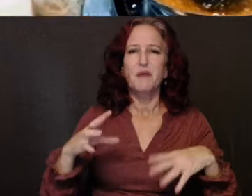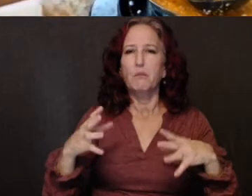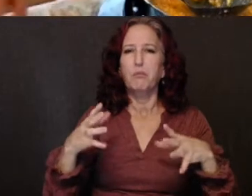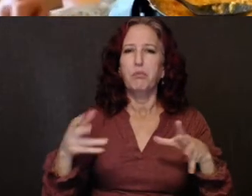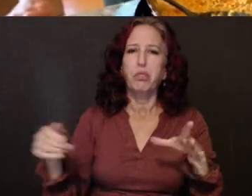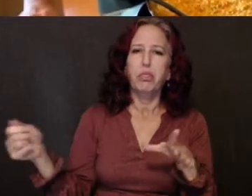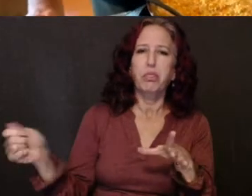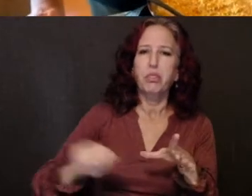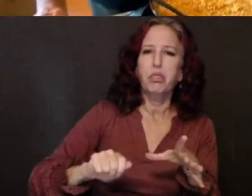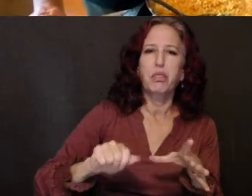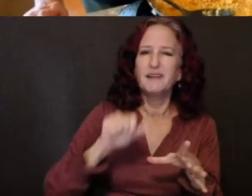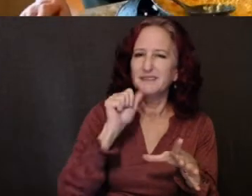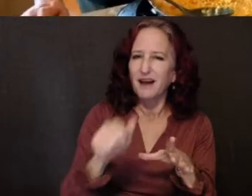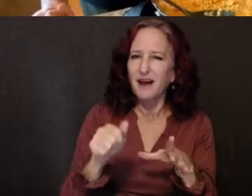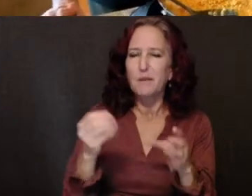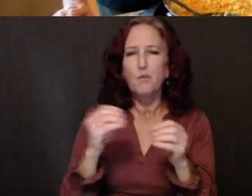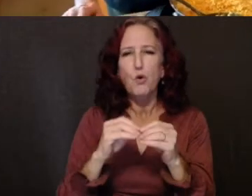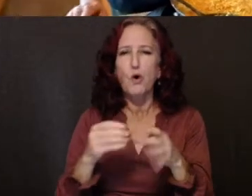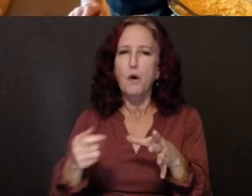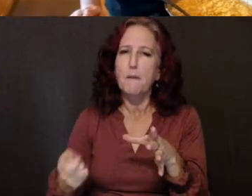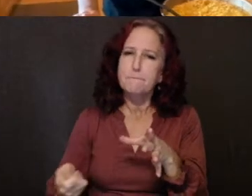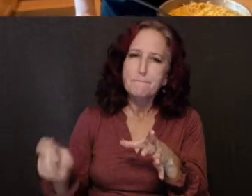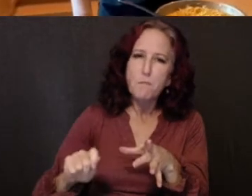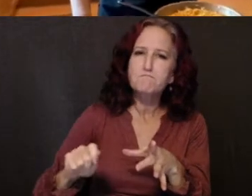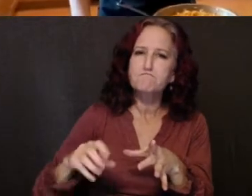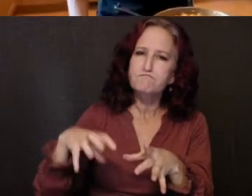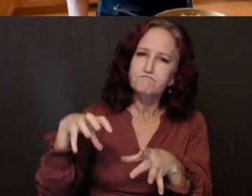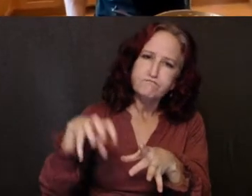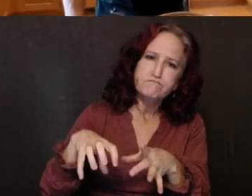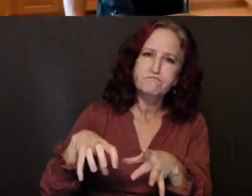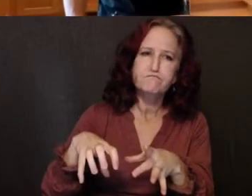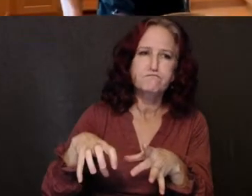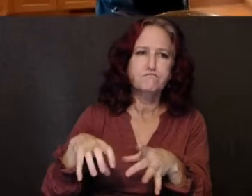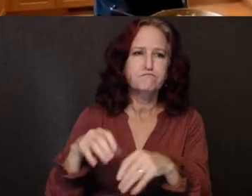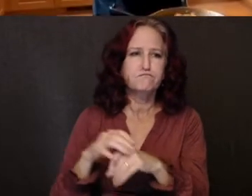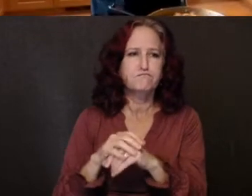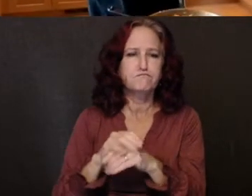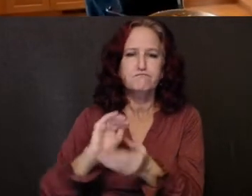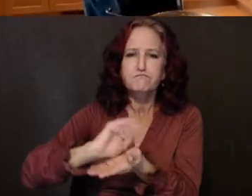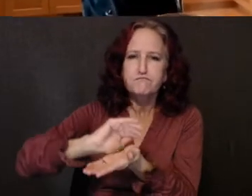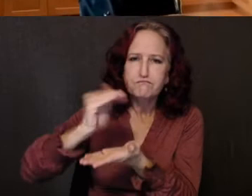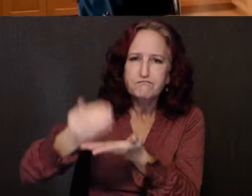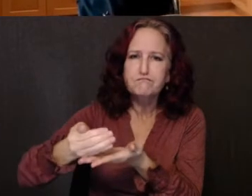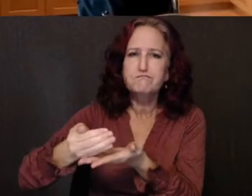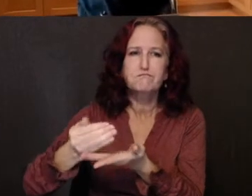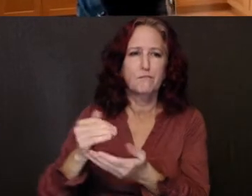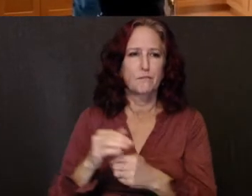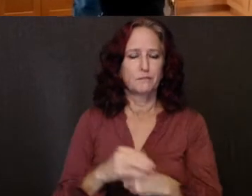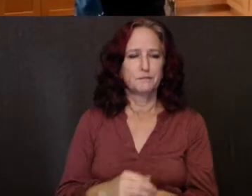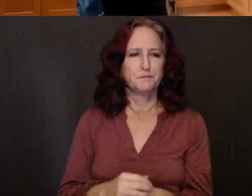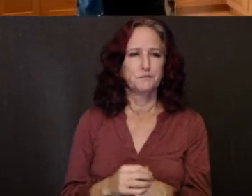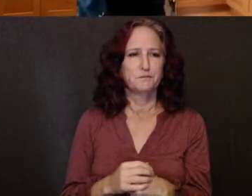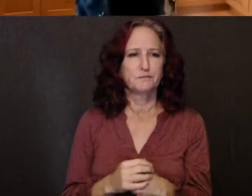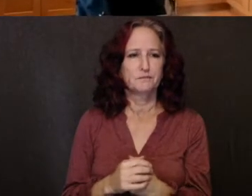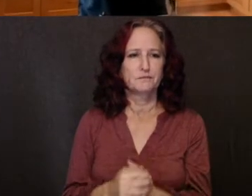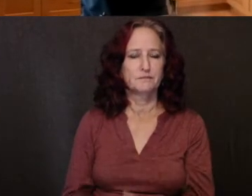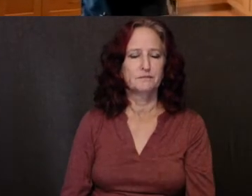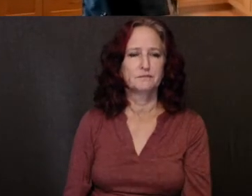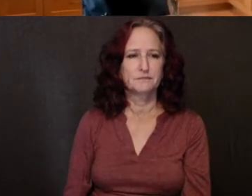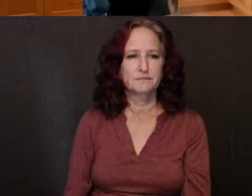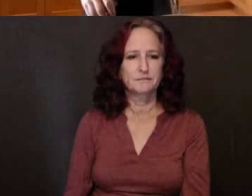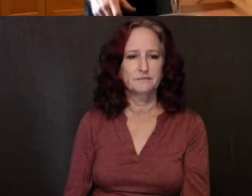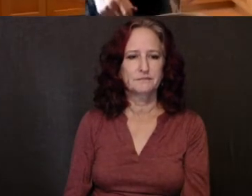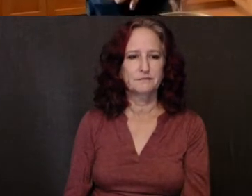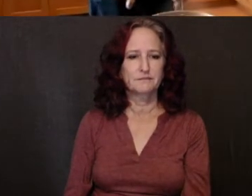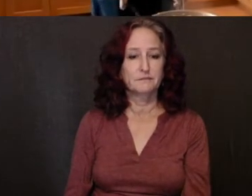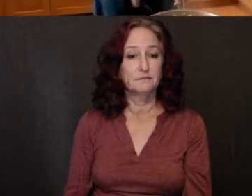Mhm. so it's shapeable, you know. So it's not just slopping into your bowl, but it can have a little